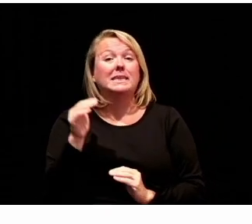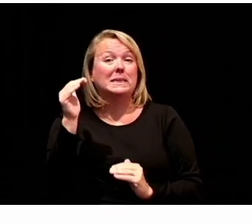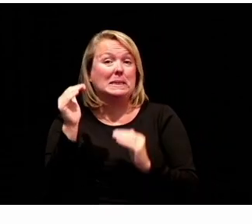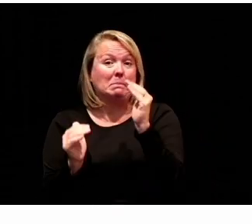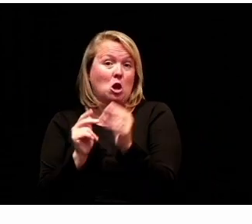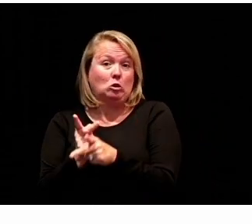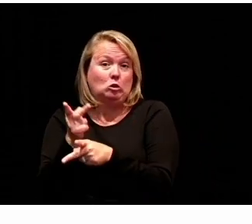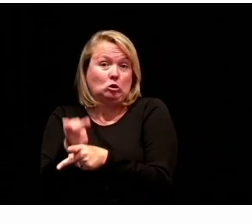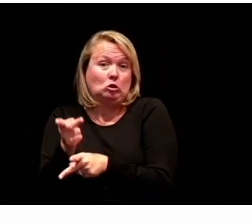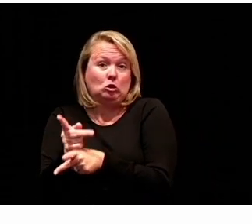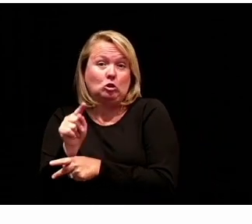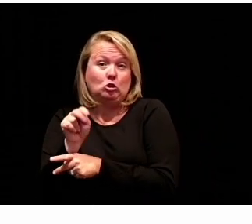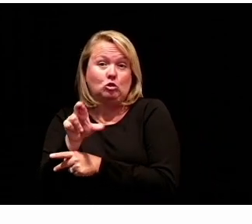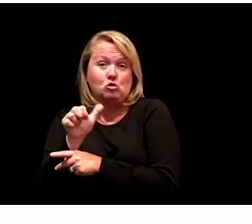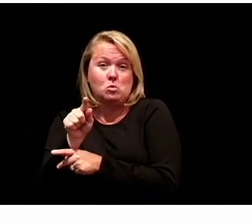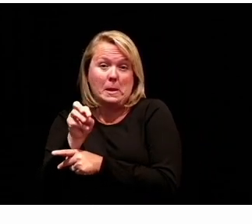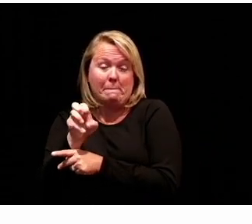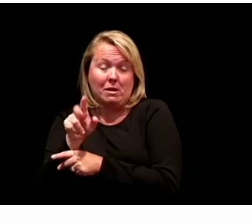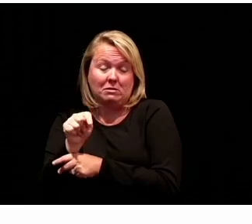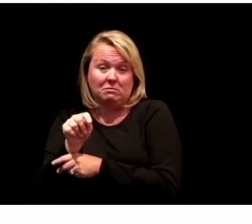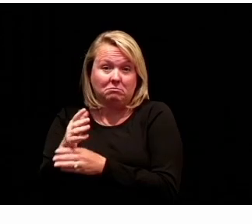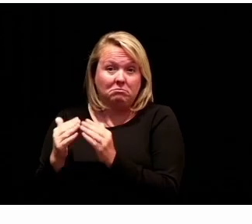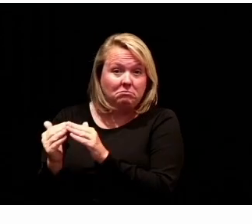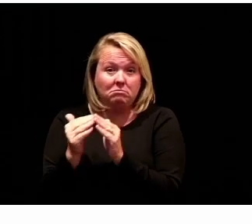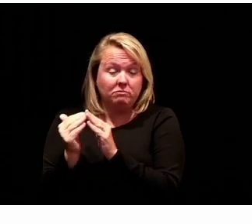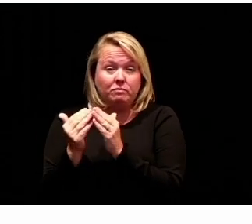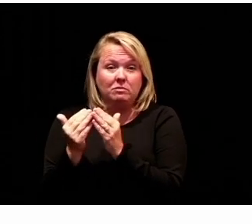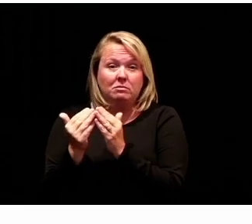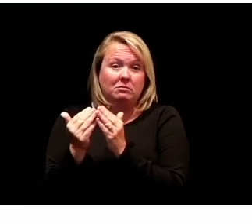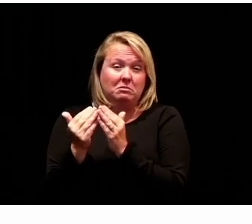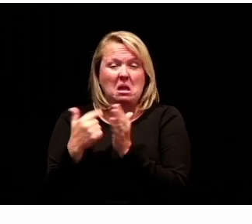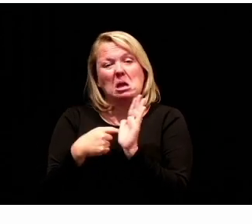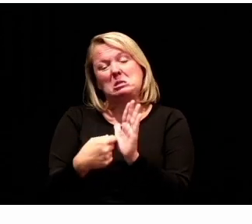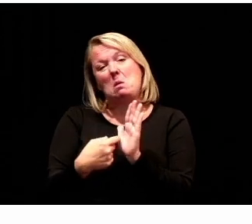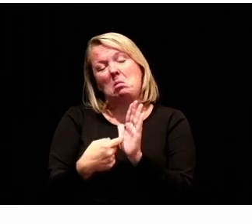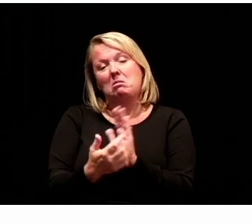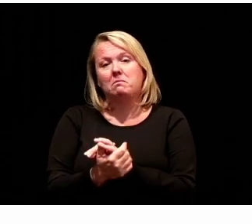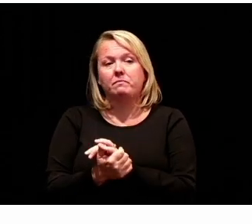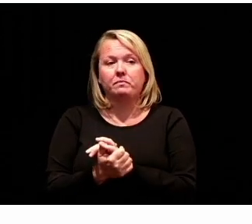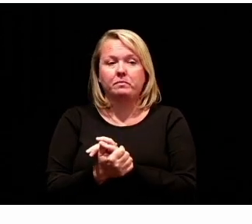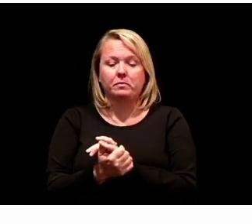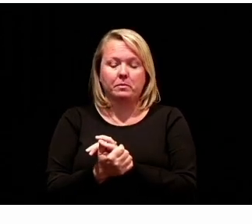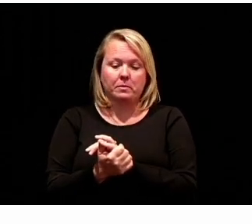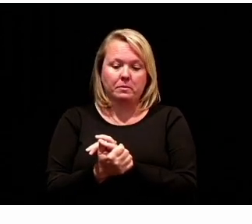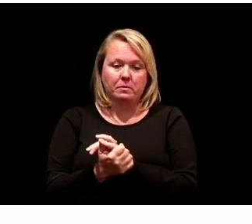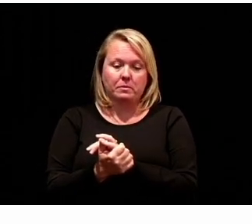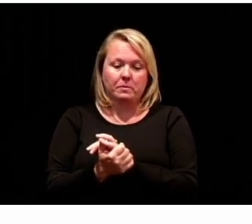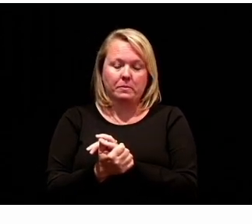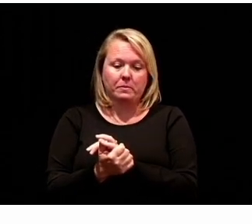intentionally committing discrimination. That's the disparate treatment theory. Disparate impact, like Steve covered, covers more of